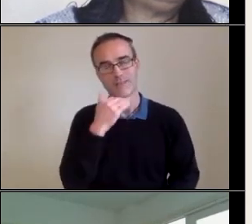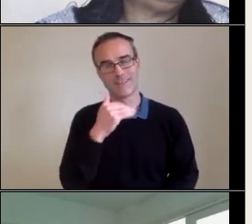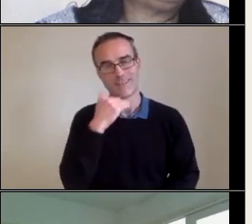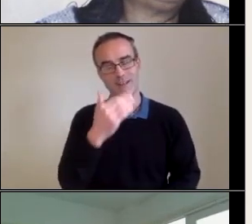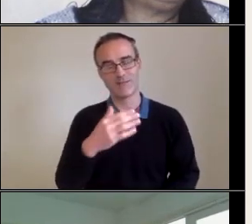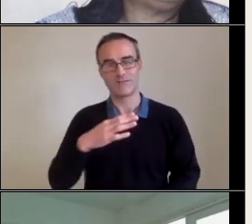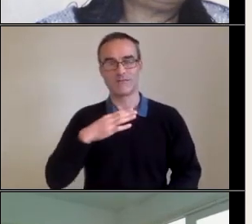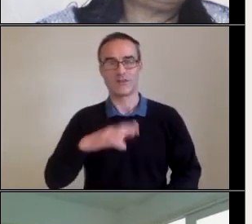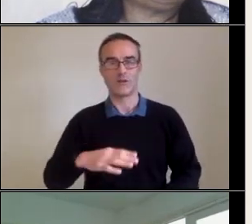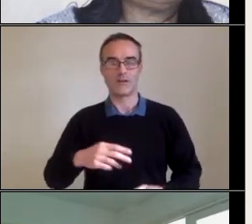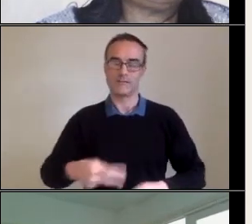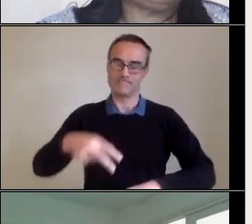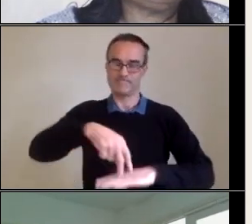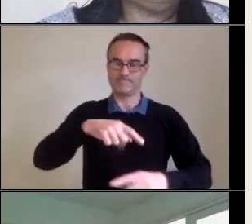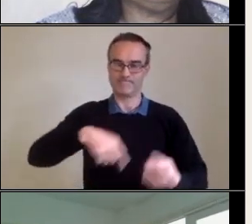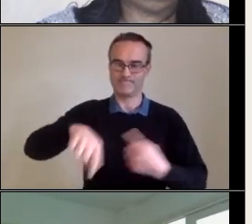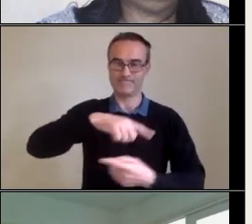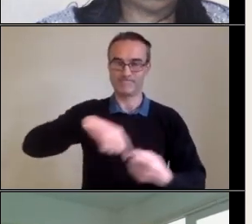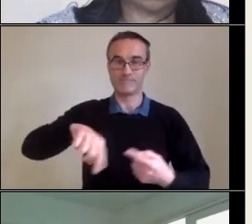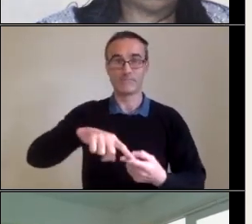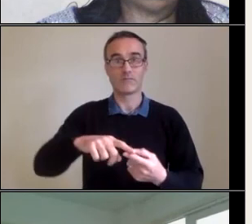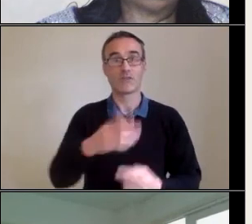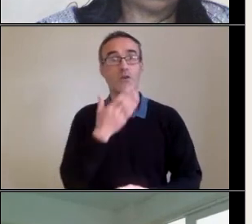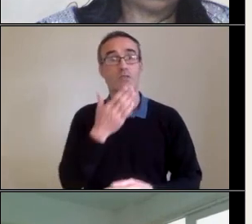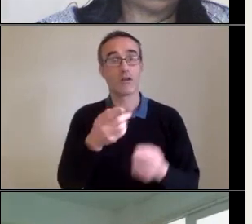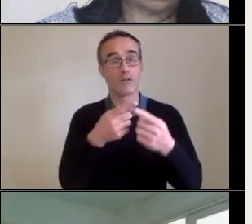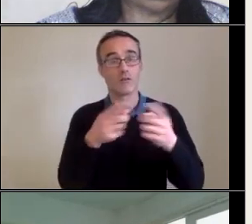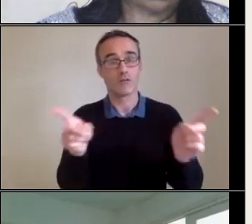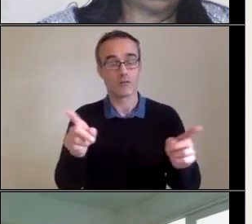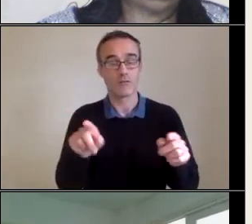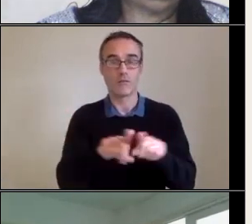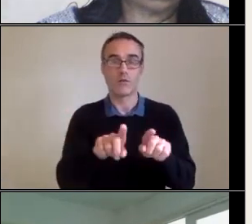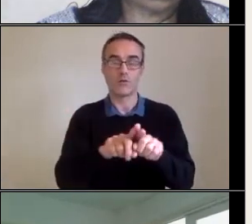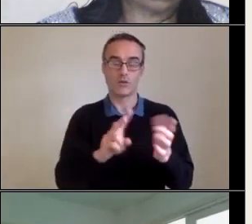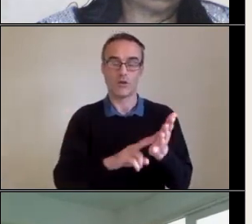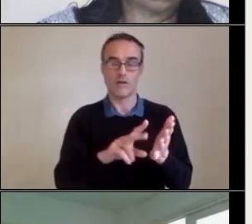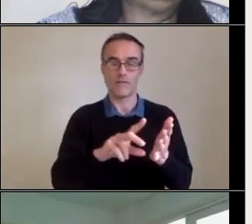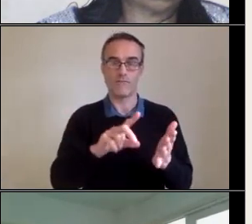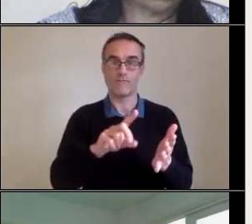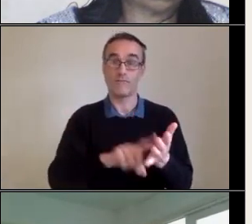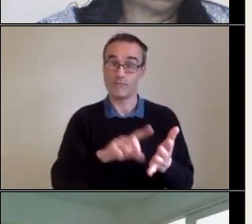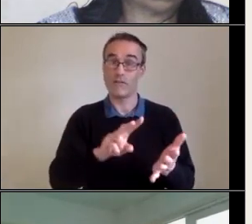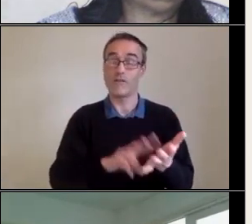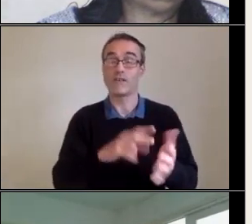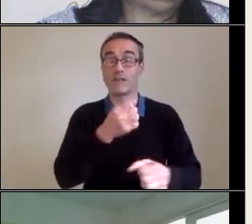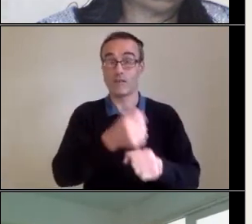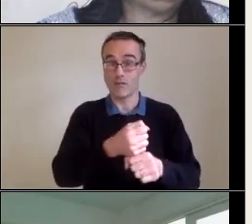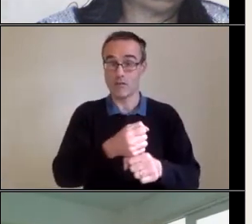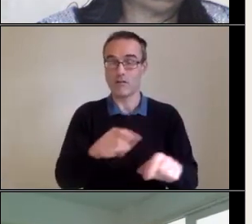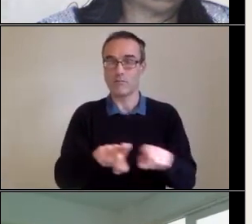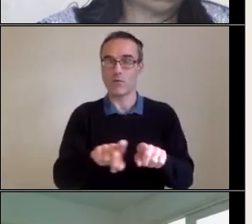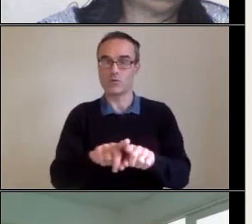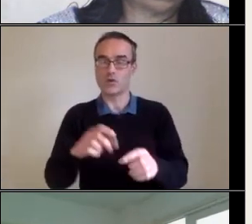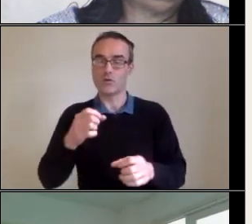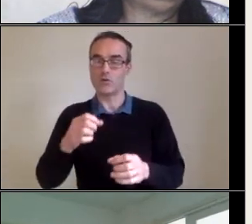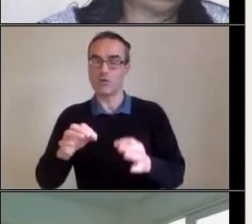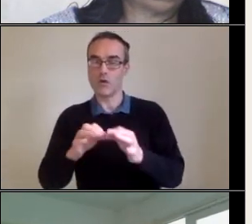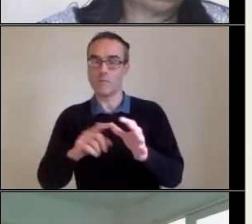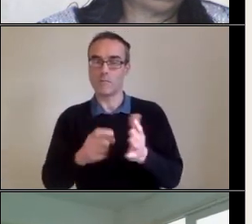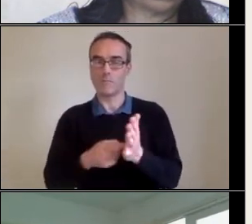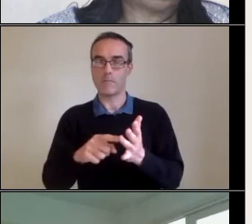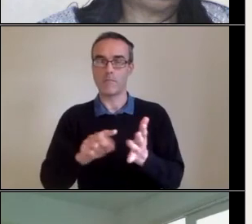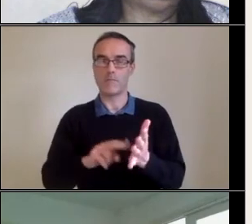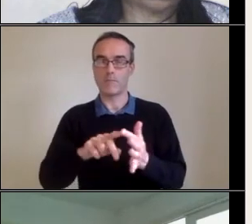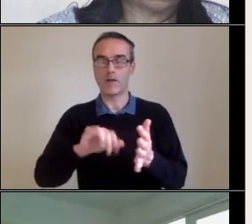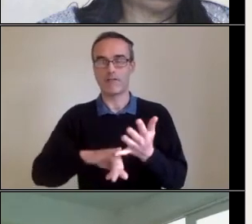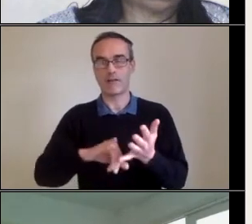So thank you once again. Thank you earlier to Vicki Gardner and Baroness Scotland, who were our contributors